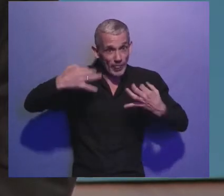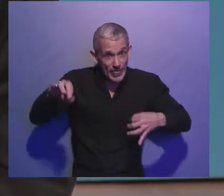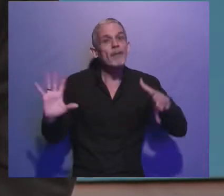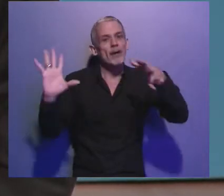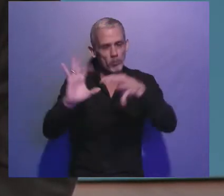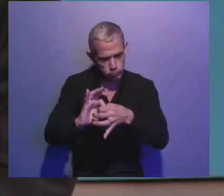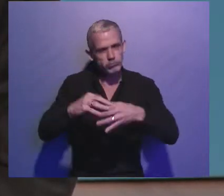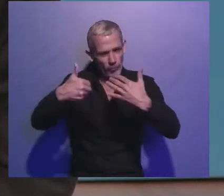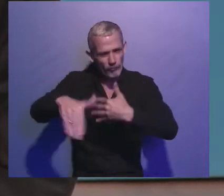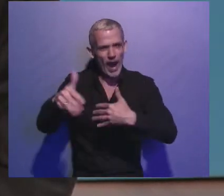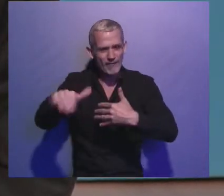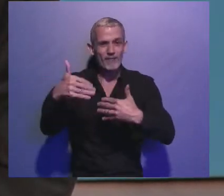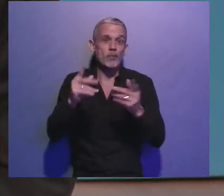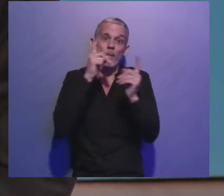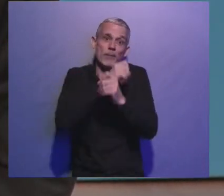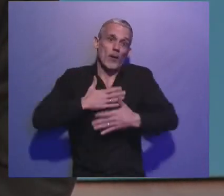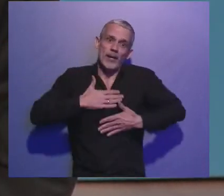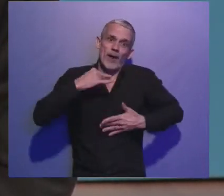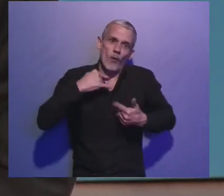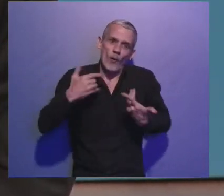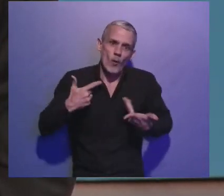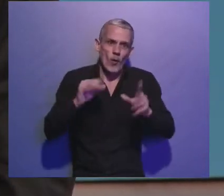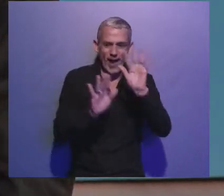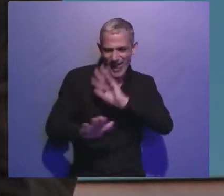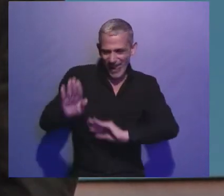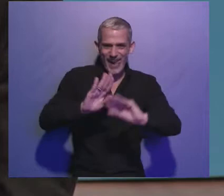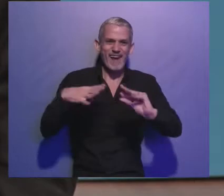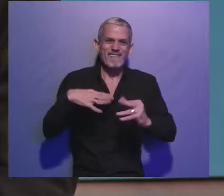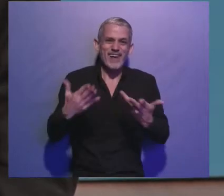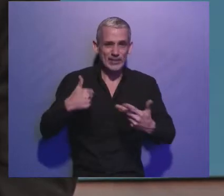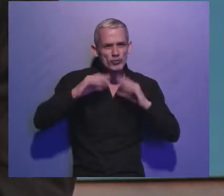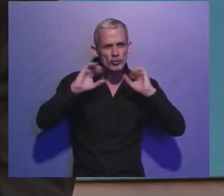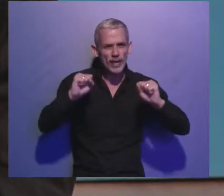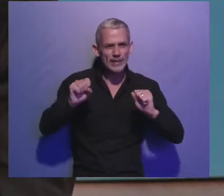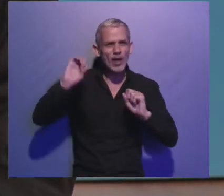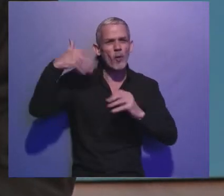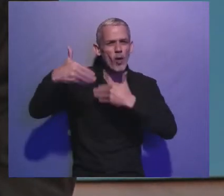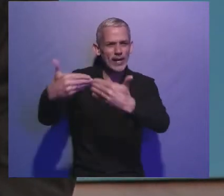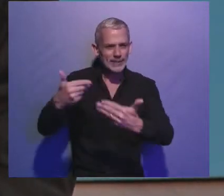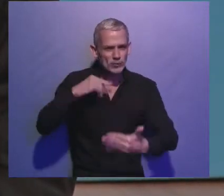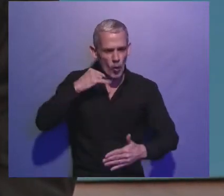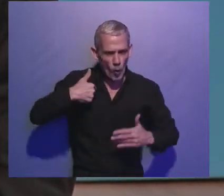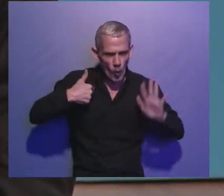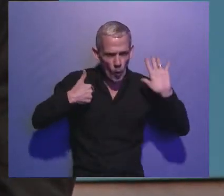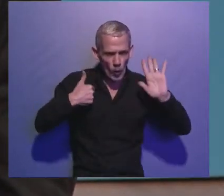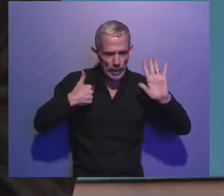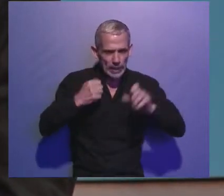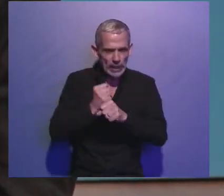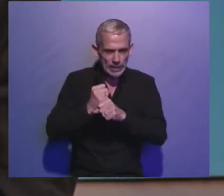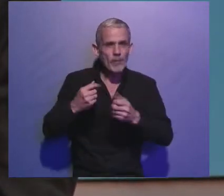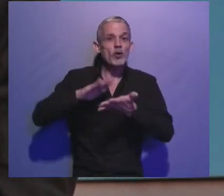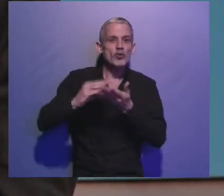policies, though I do believe that there should be some link here. Now, in my capacity